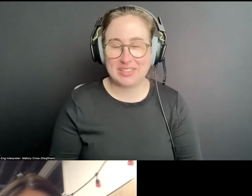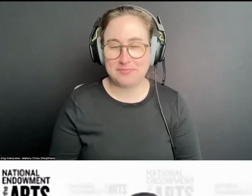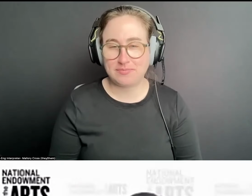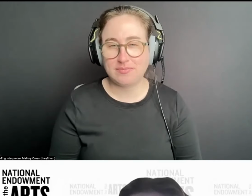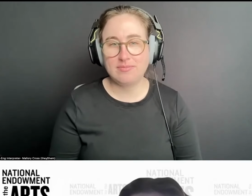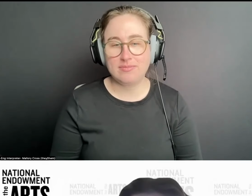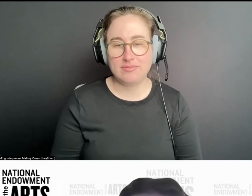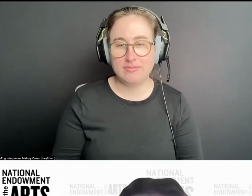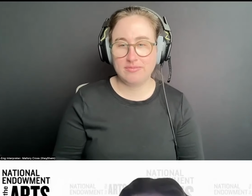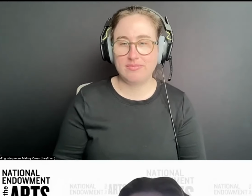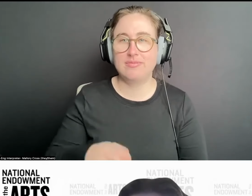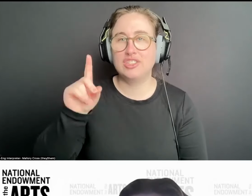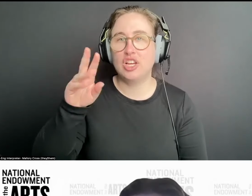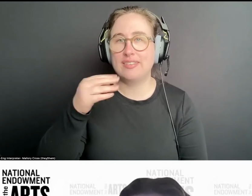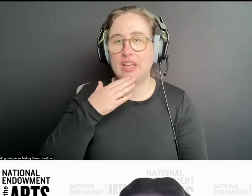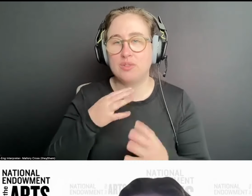Thank you so much.